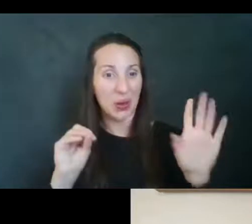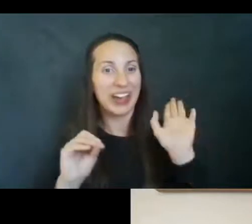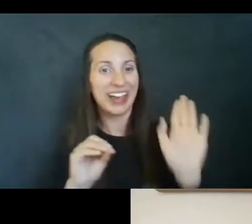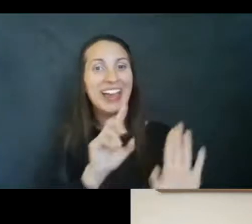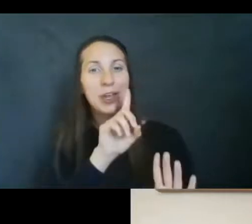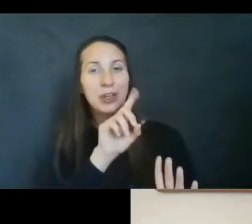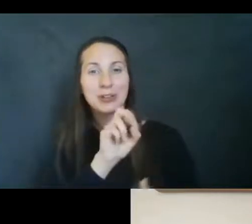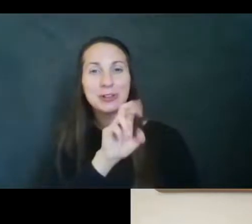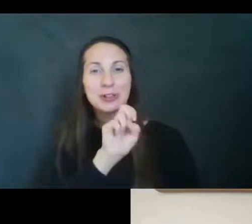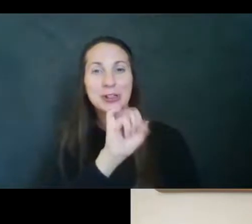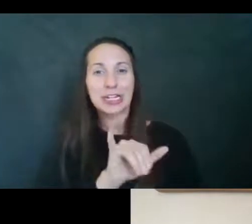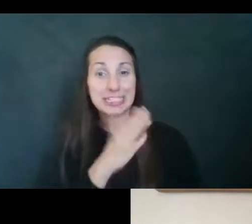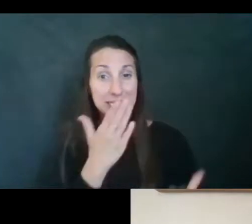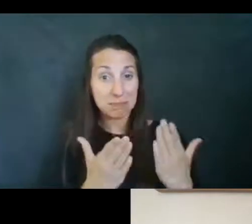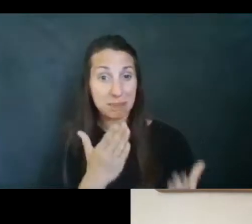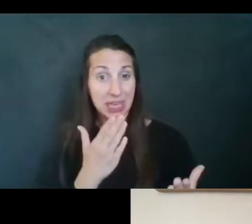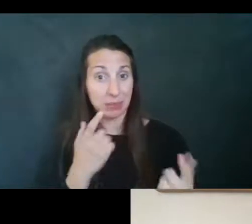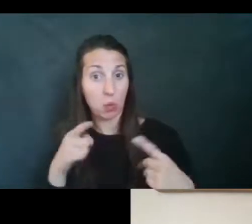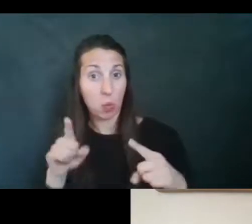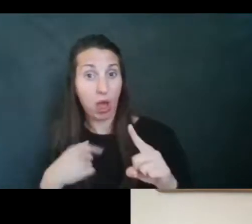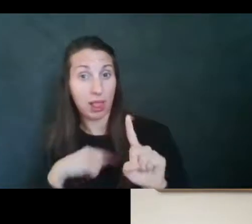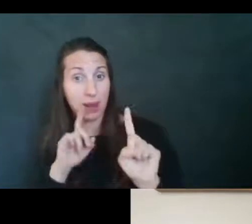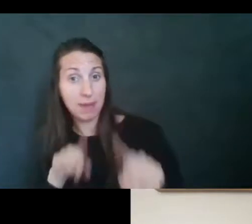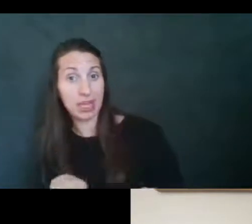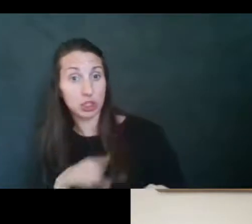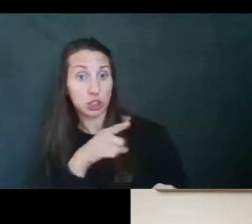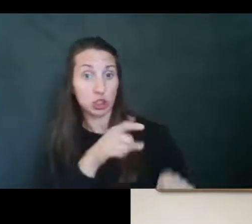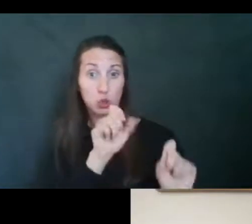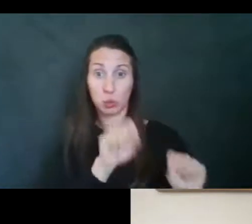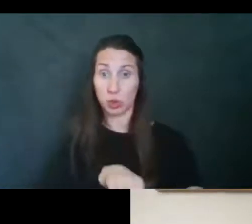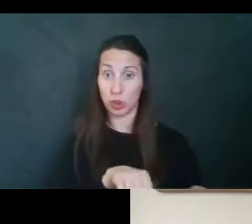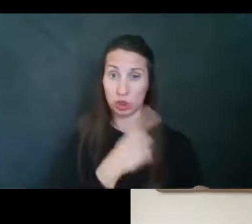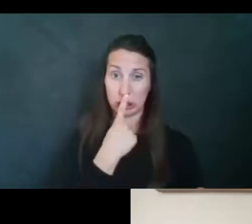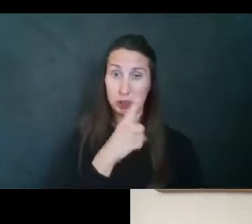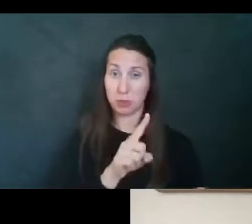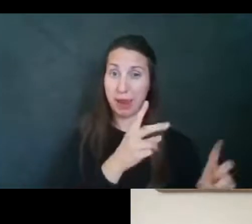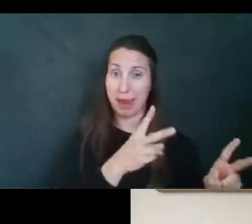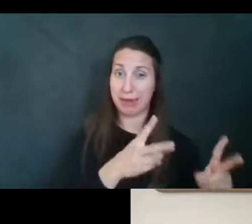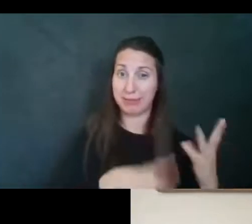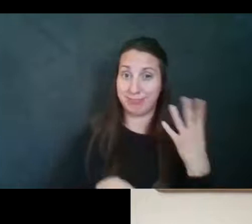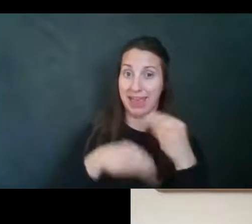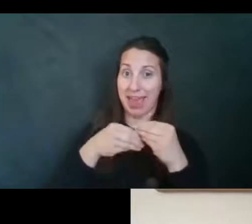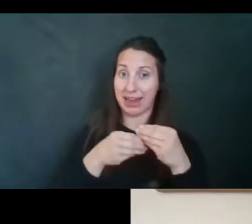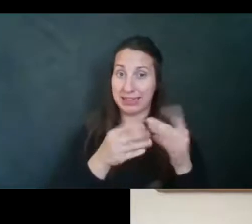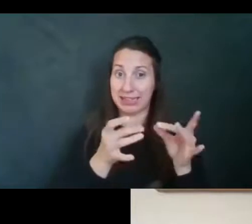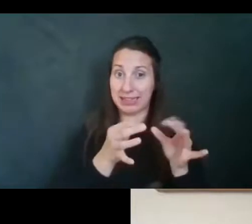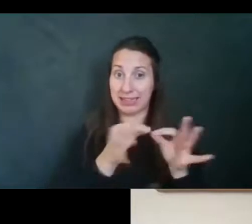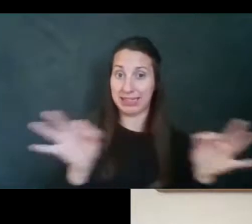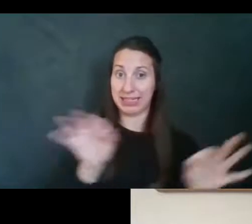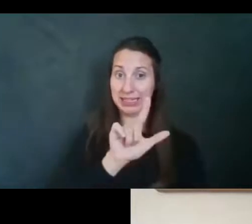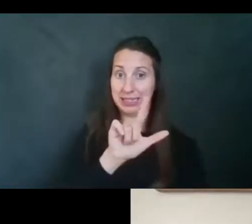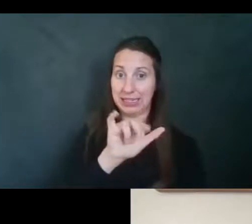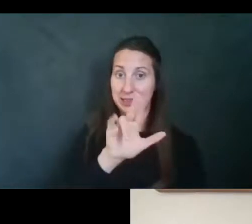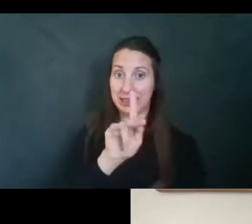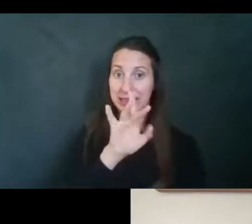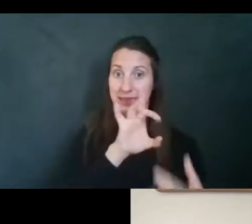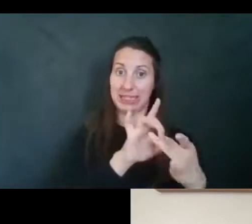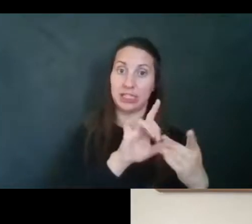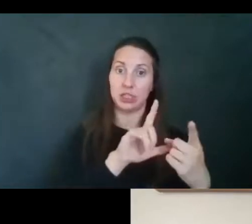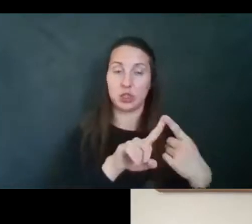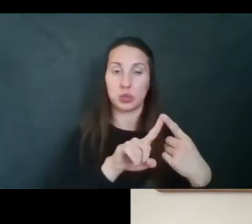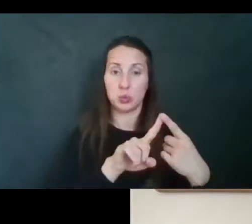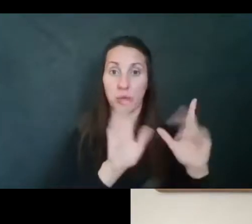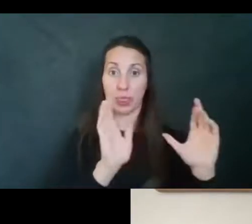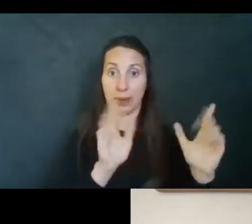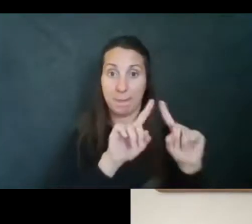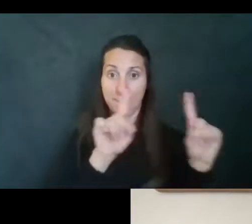maybe reproduce those links you emailed me into the chat box. All right, so I think one of the big